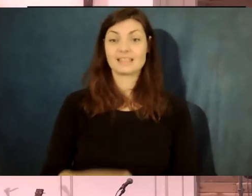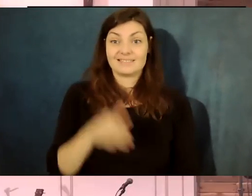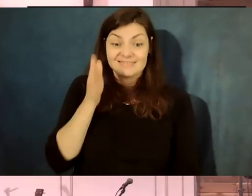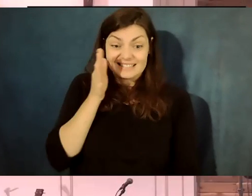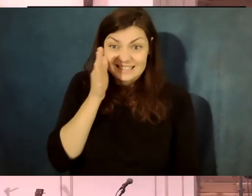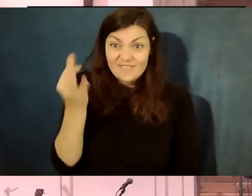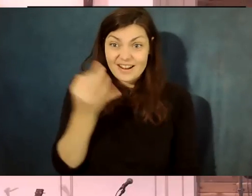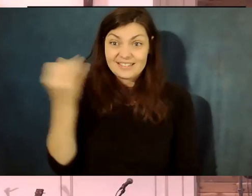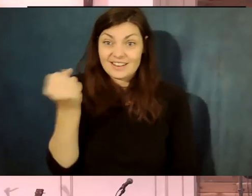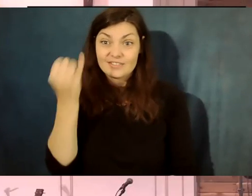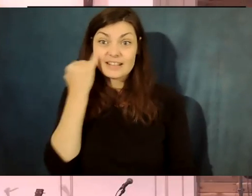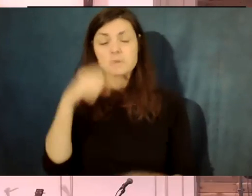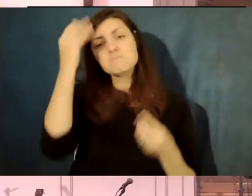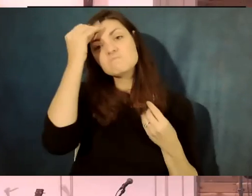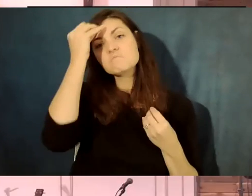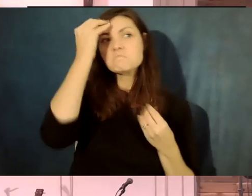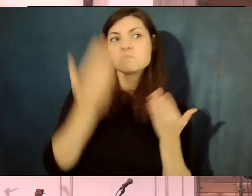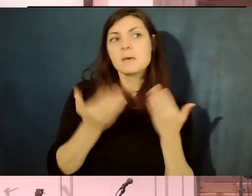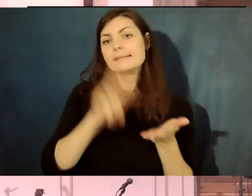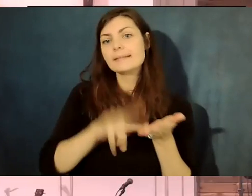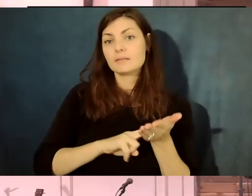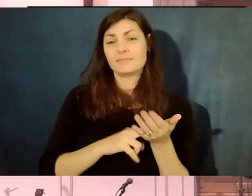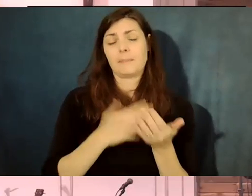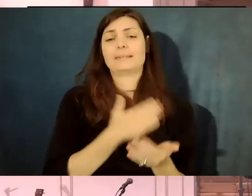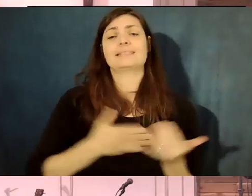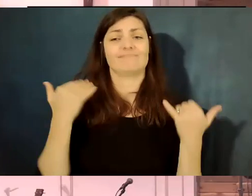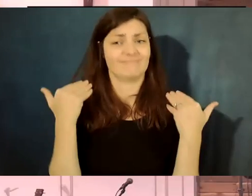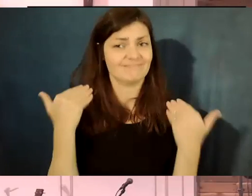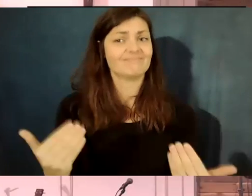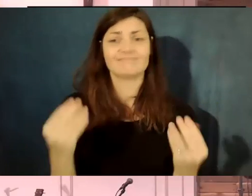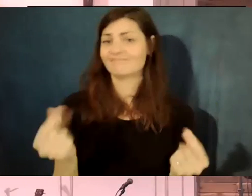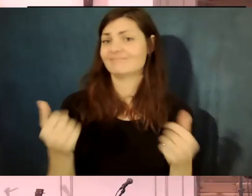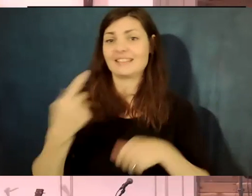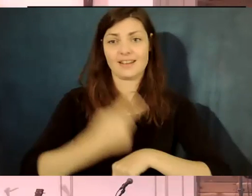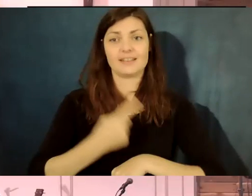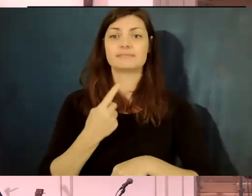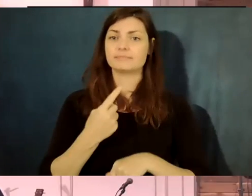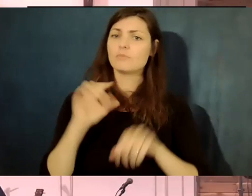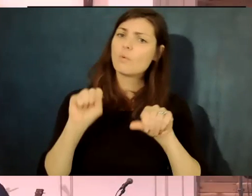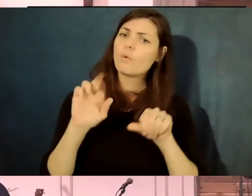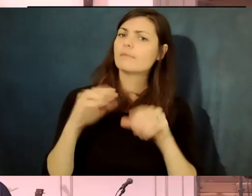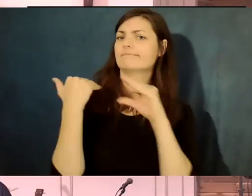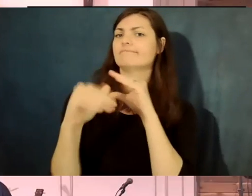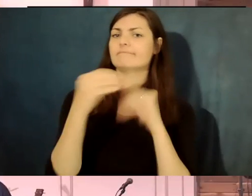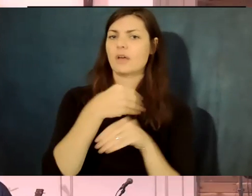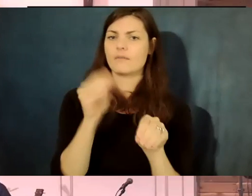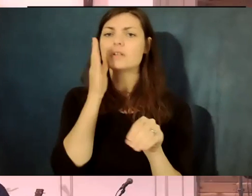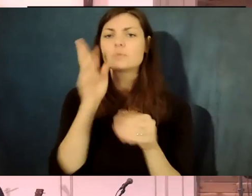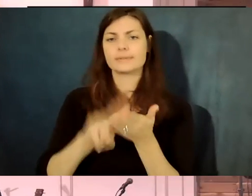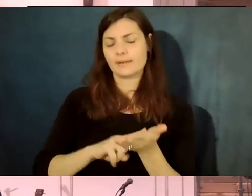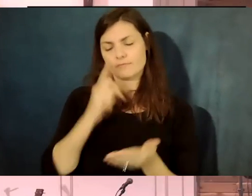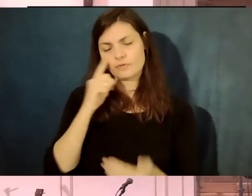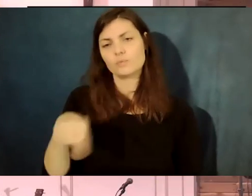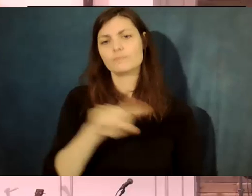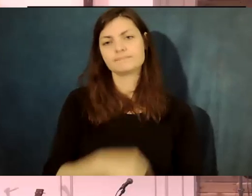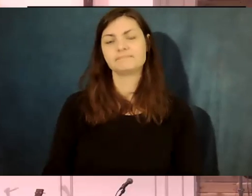Saturday. So if you're thinking of signing up, today's the day. There should be a table out there. You can email the office. Just let somebody know. We'll get you signed up